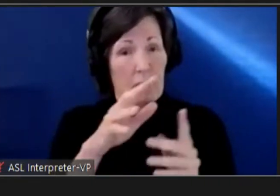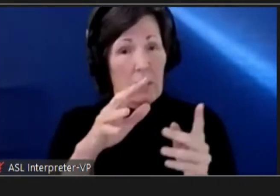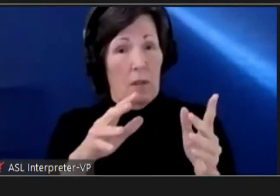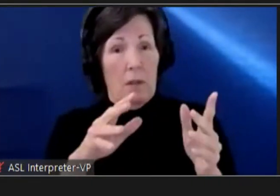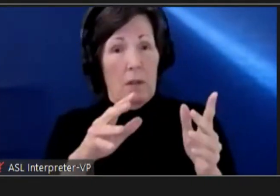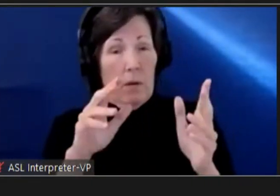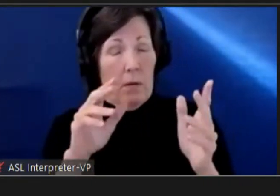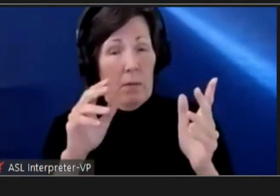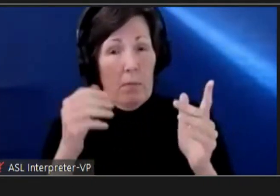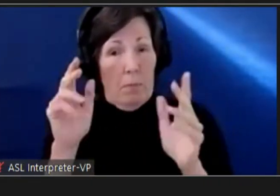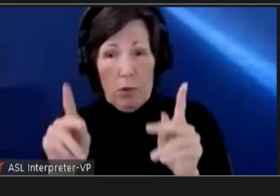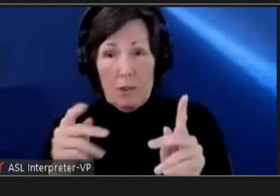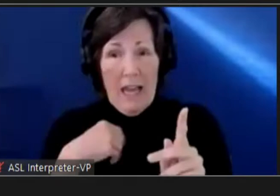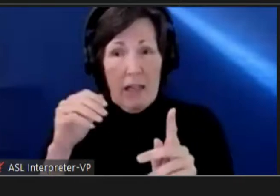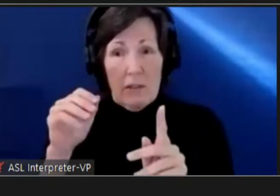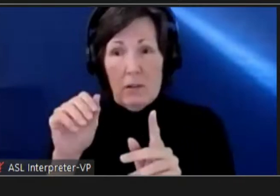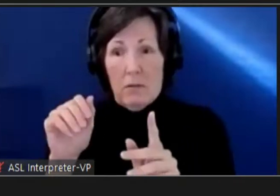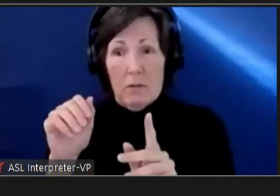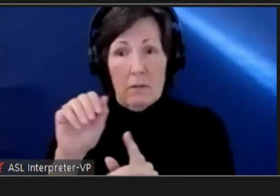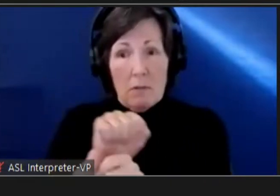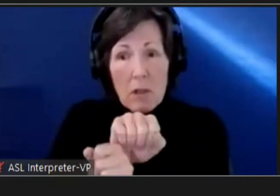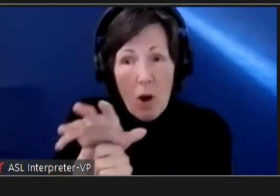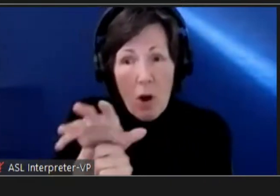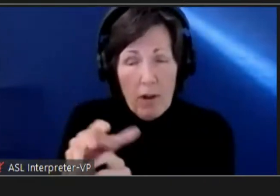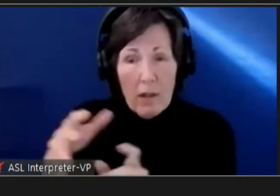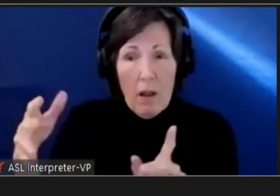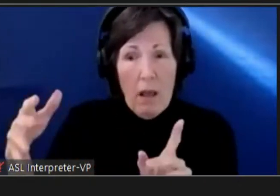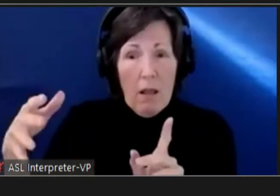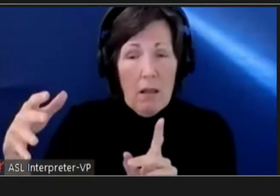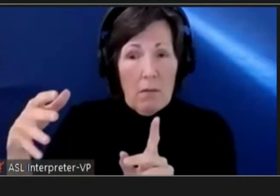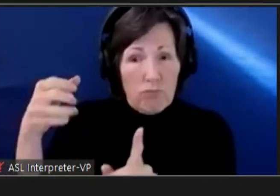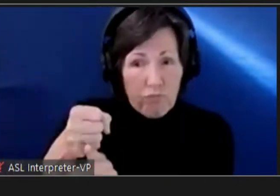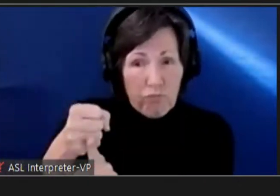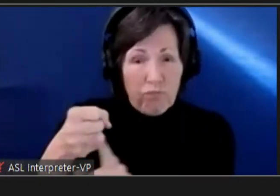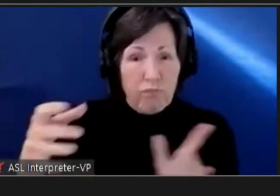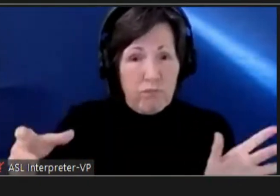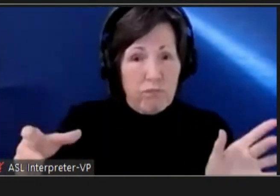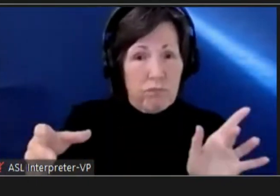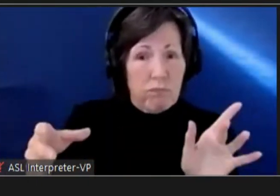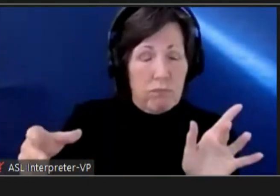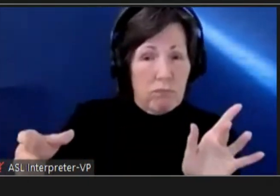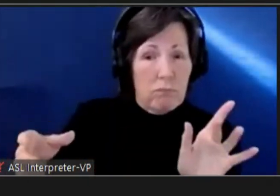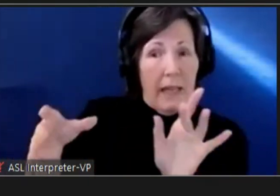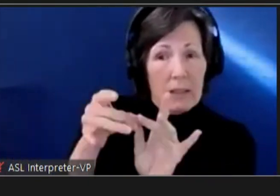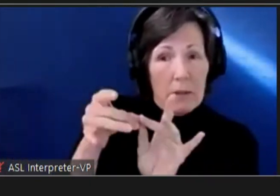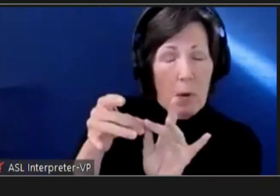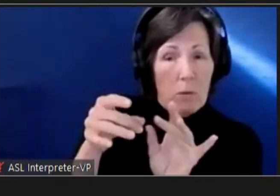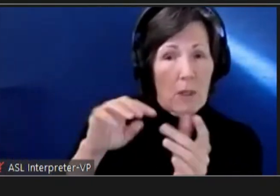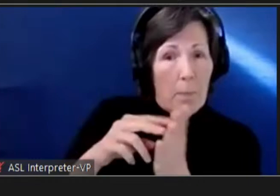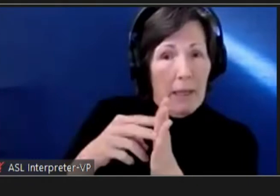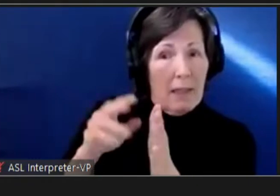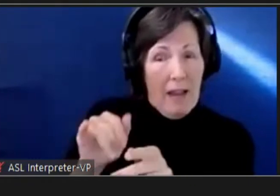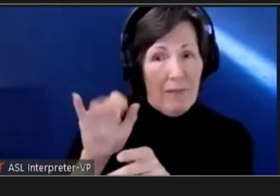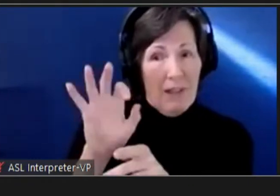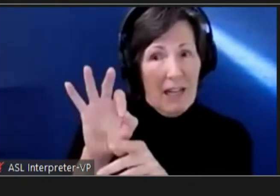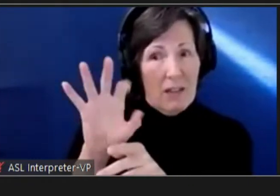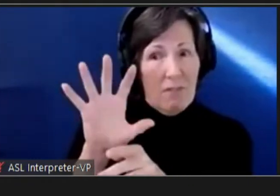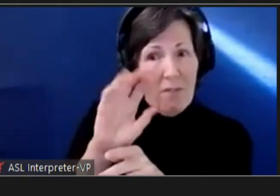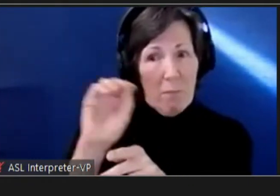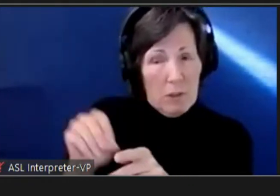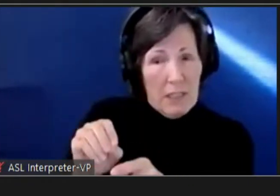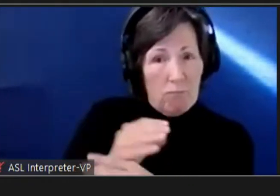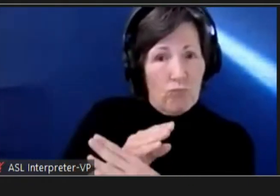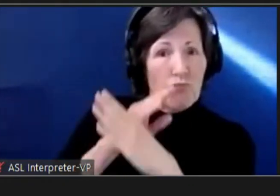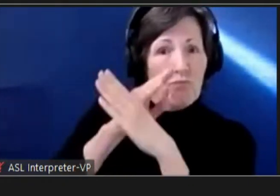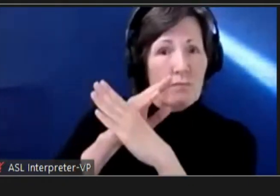with COVID, and that we have this understanding that there's this 95% that they've been, effective.